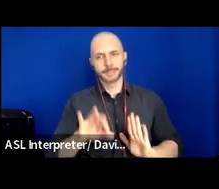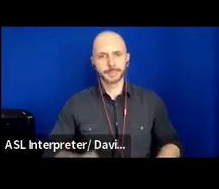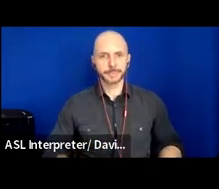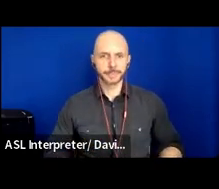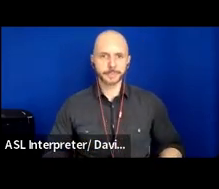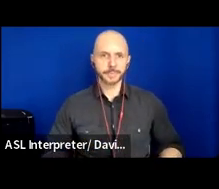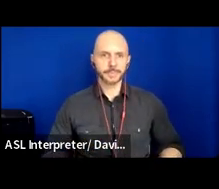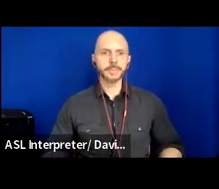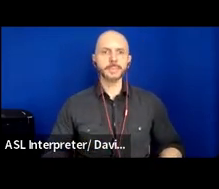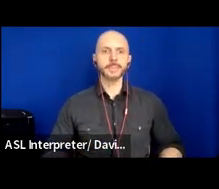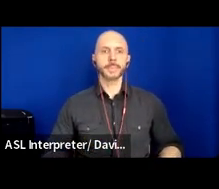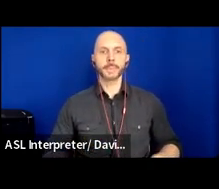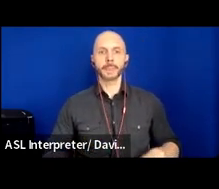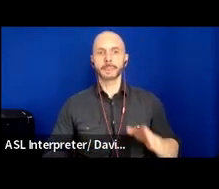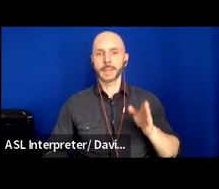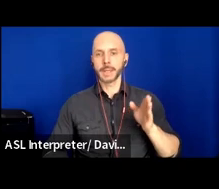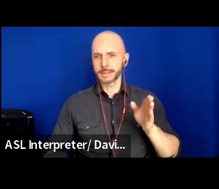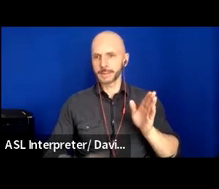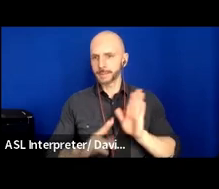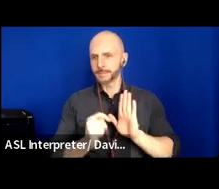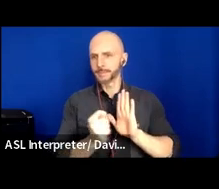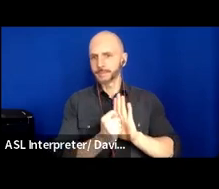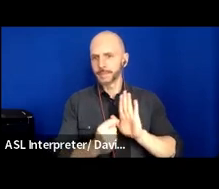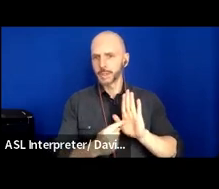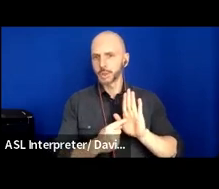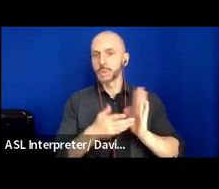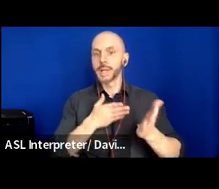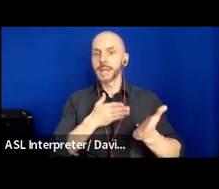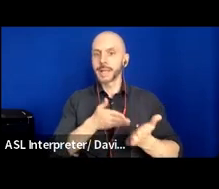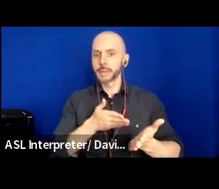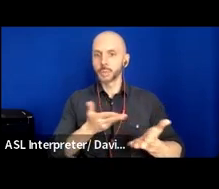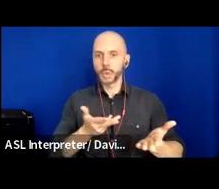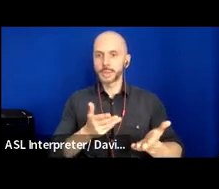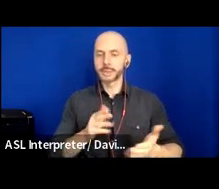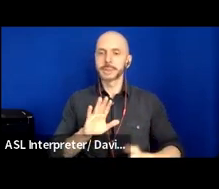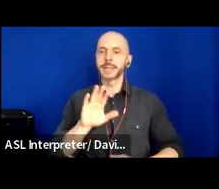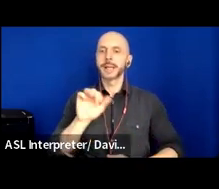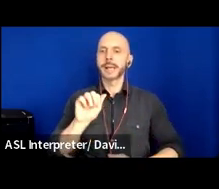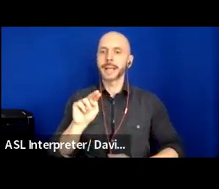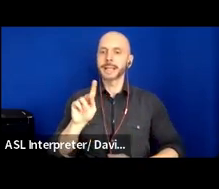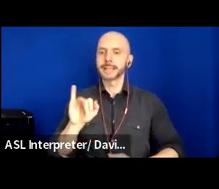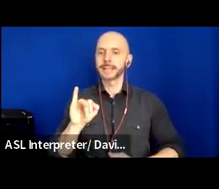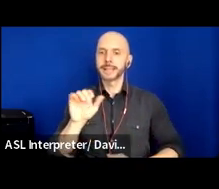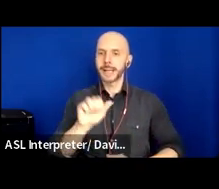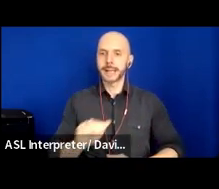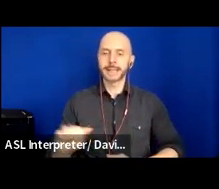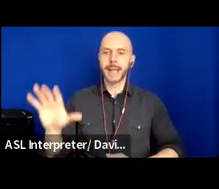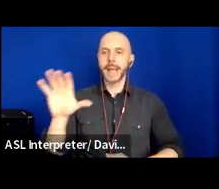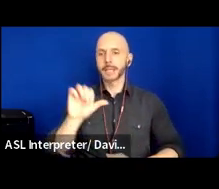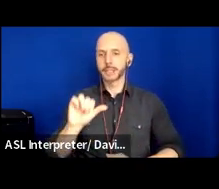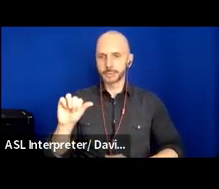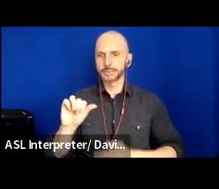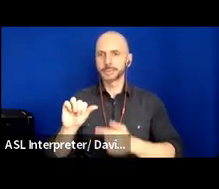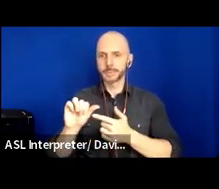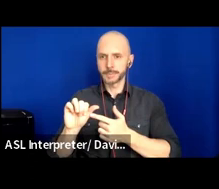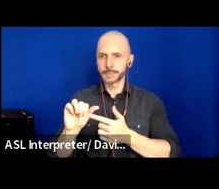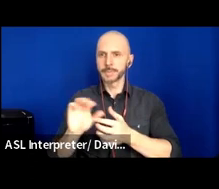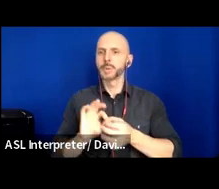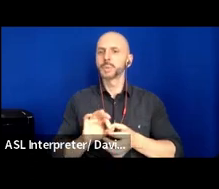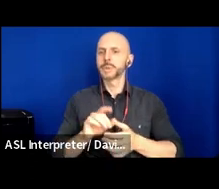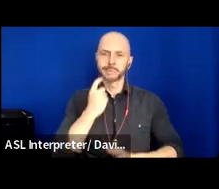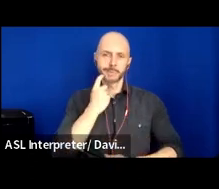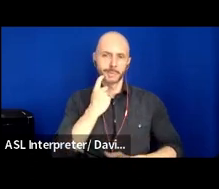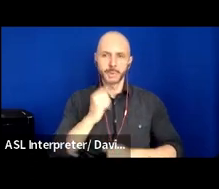wide-ranging anti-Asian oppressive experience that was targeted at the community, particularly in relation to the COVID